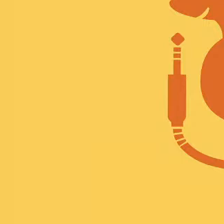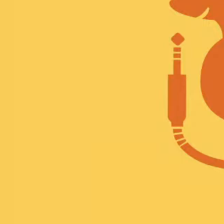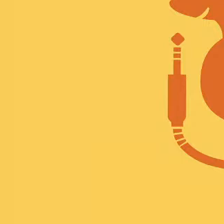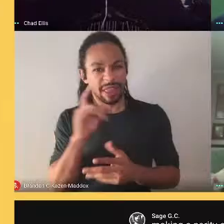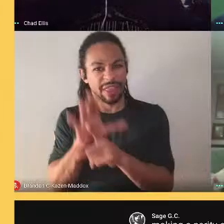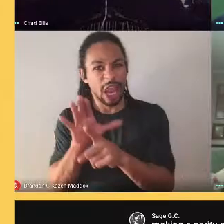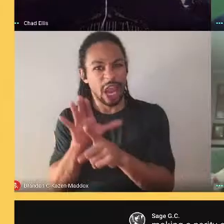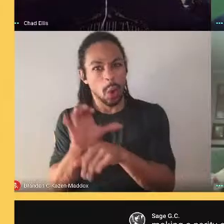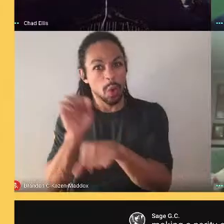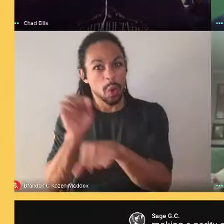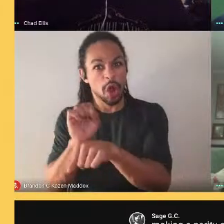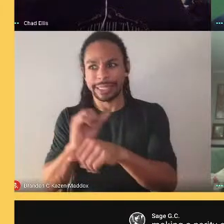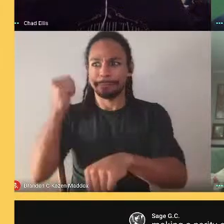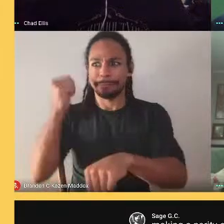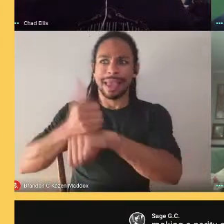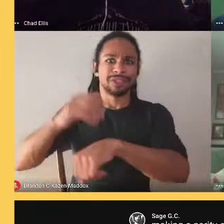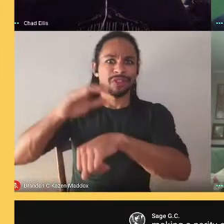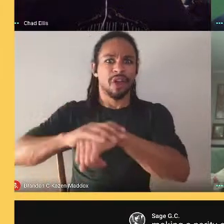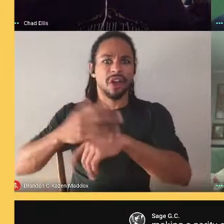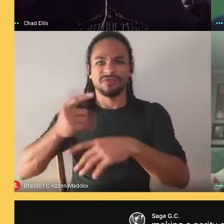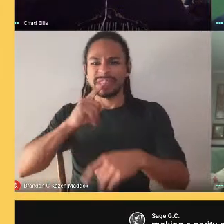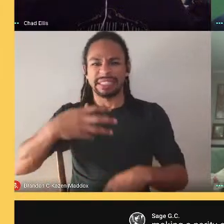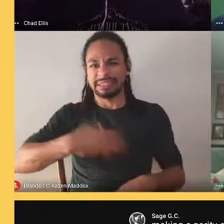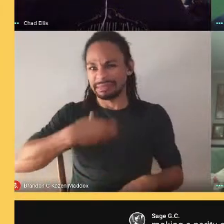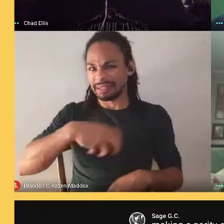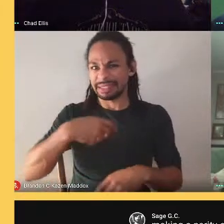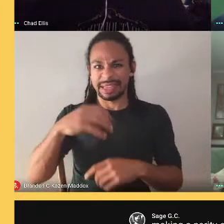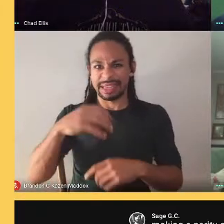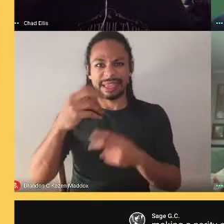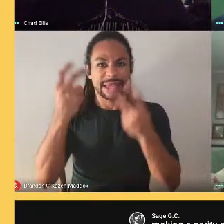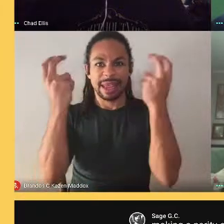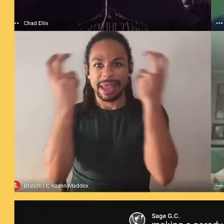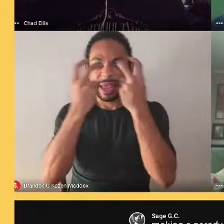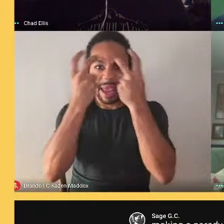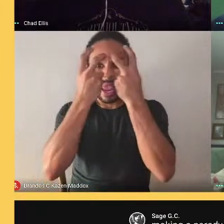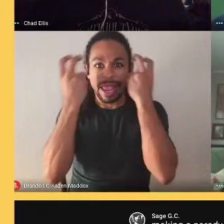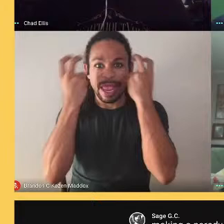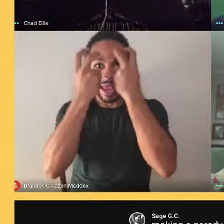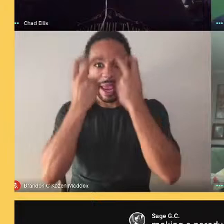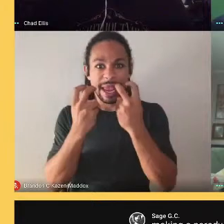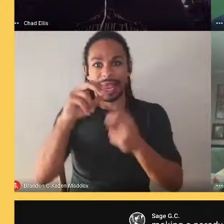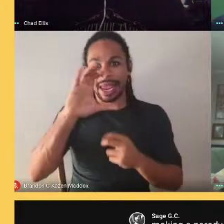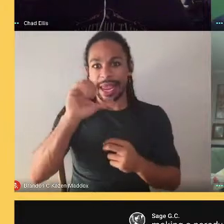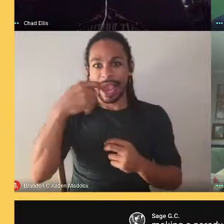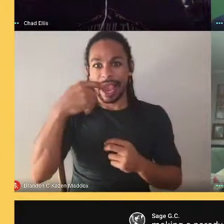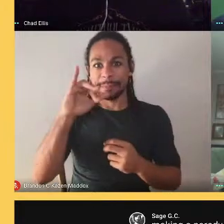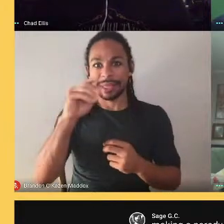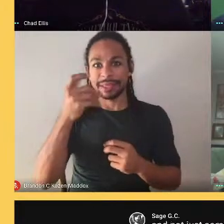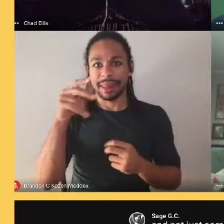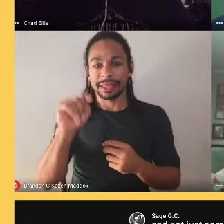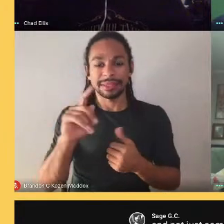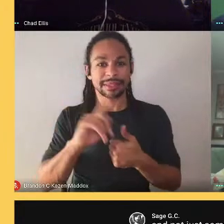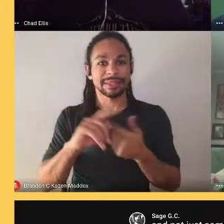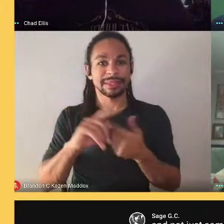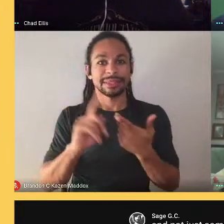disgusting capitalist, like, the fact that they were every game release, they release it